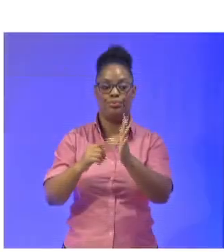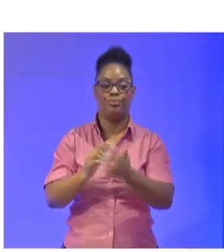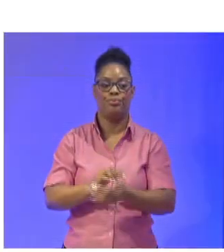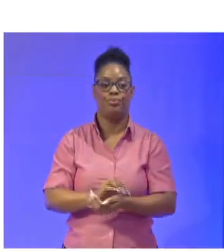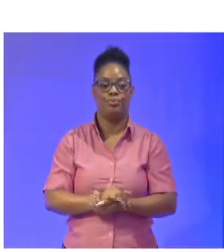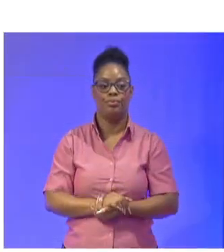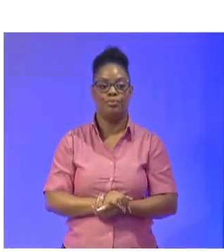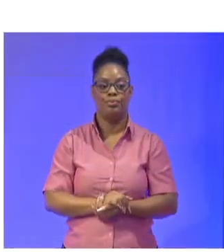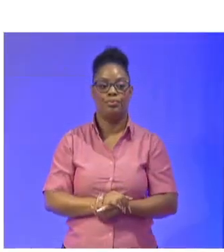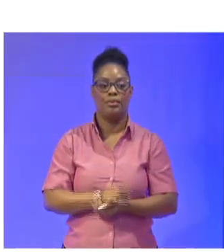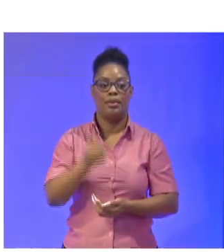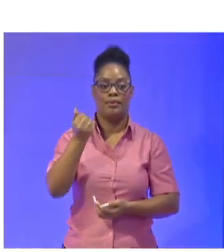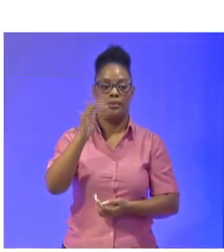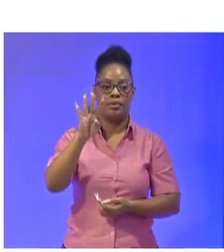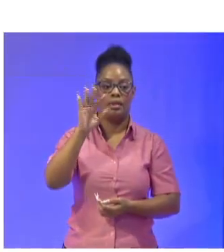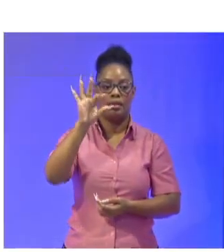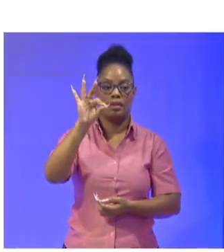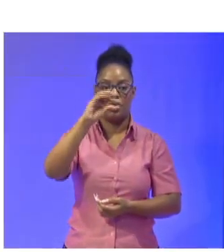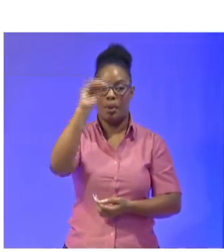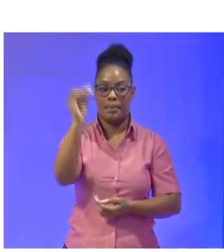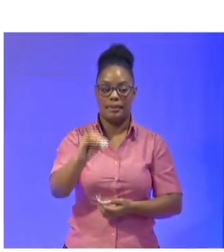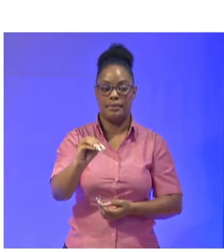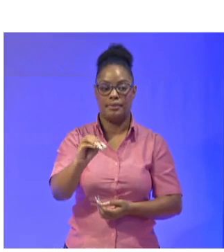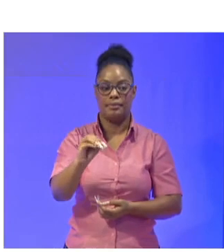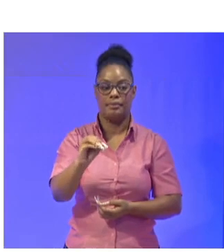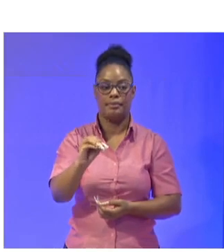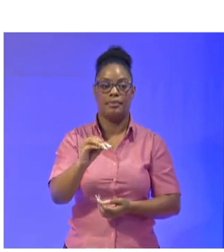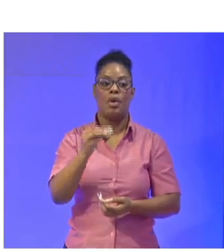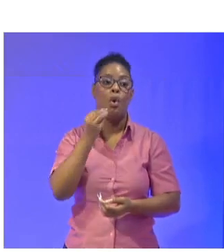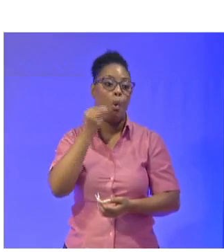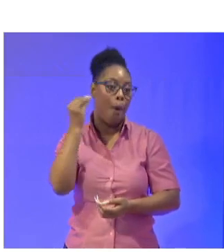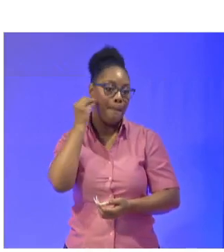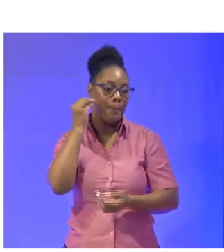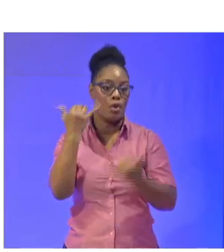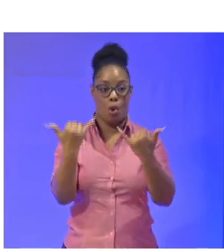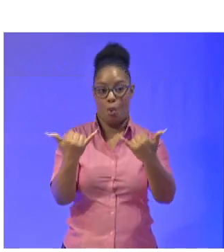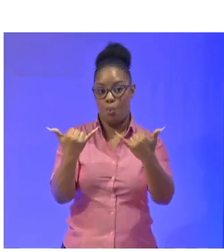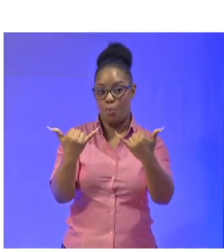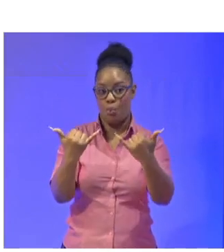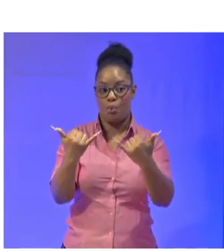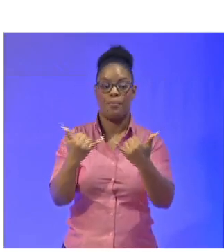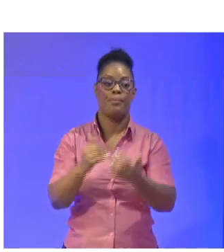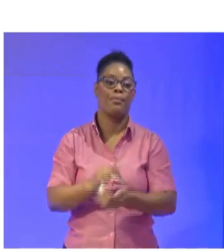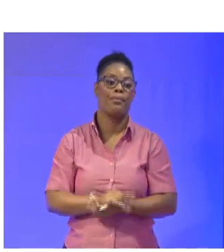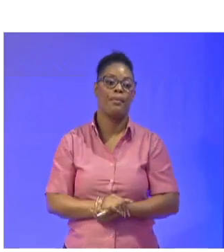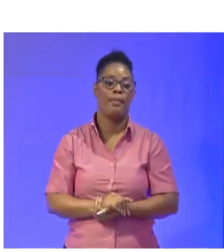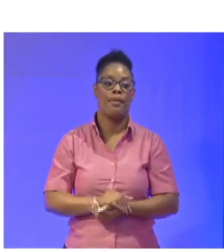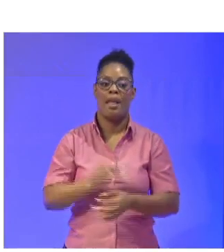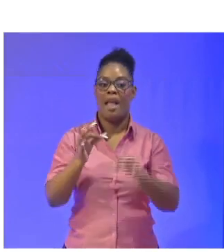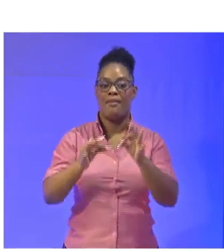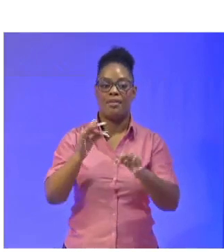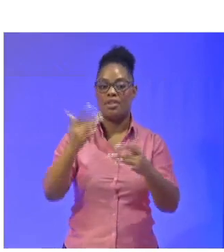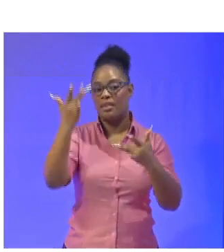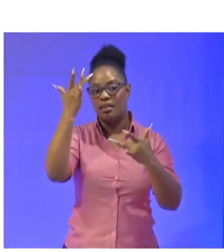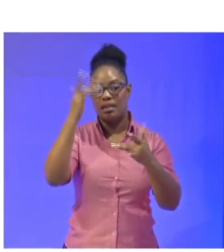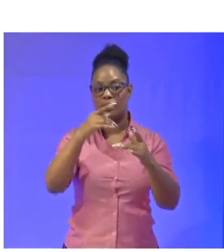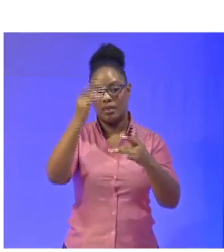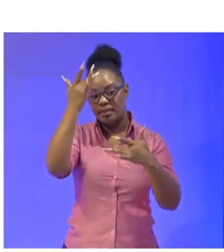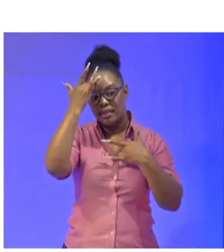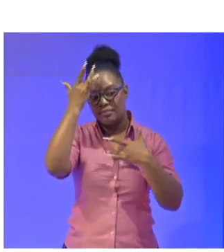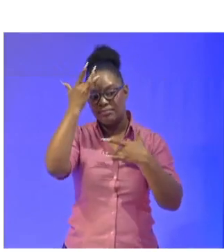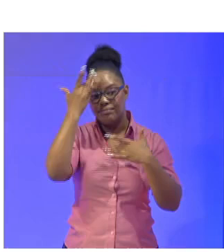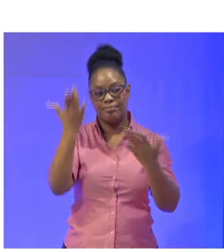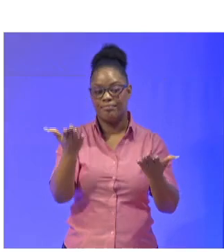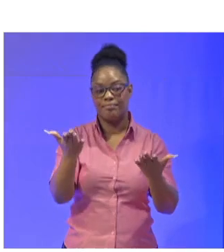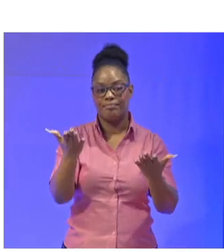again 49% of those who are at home at this point in time, asymptomatic 47.1%, recovery is 3.8%, and